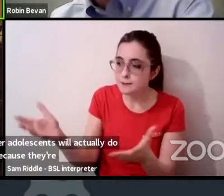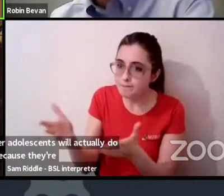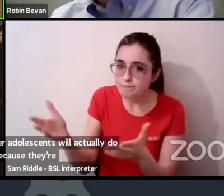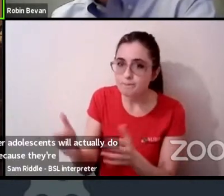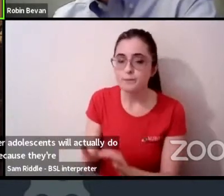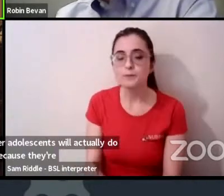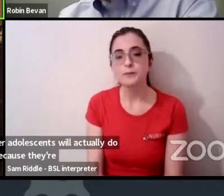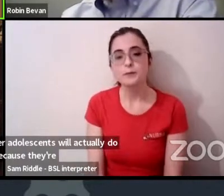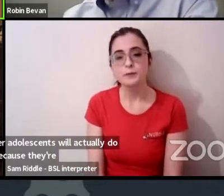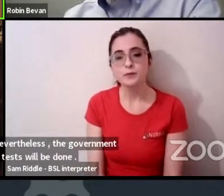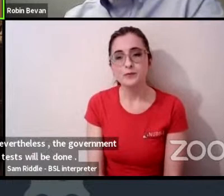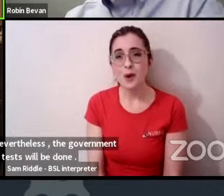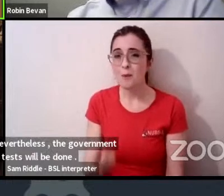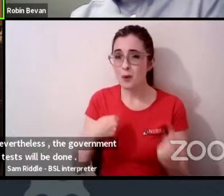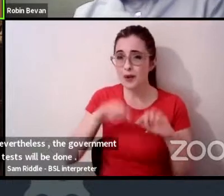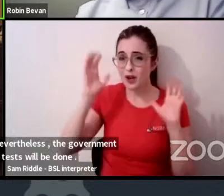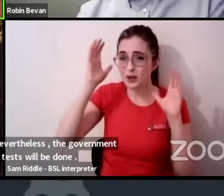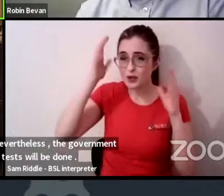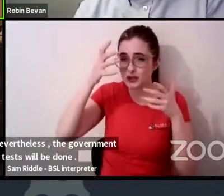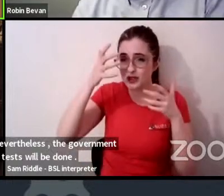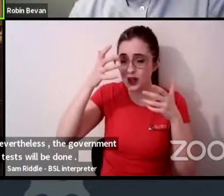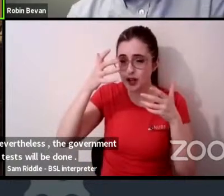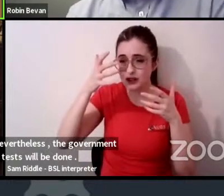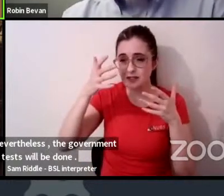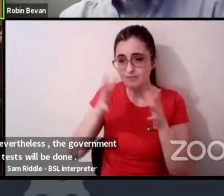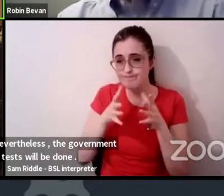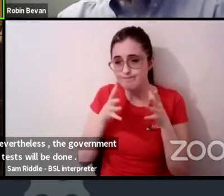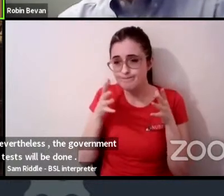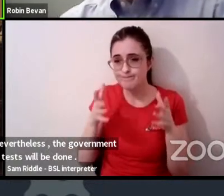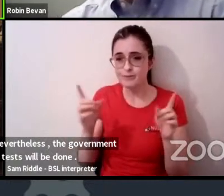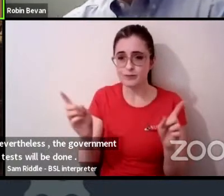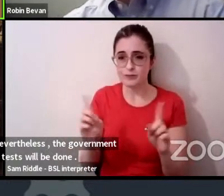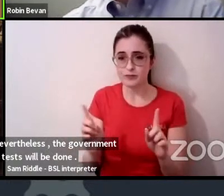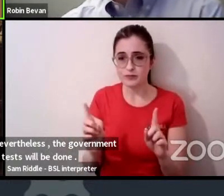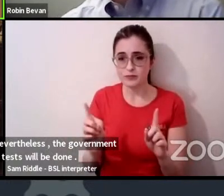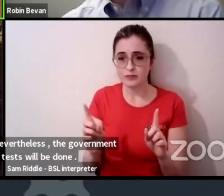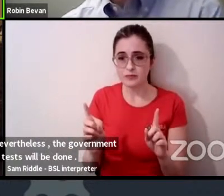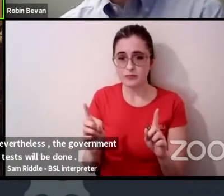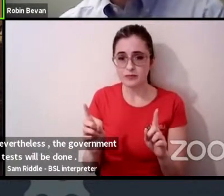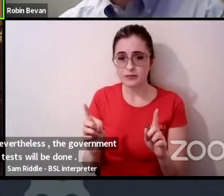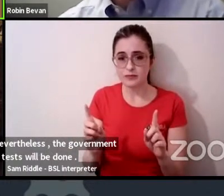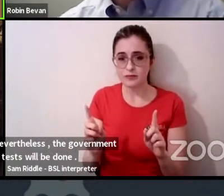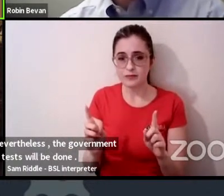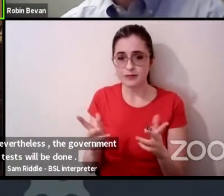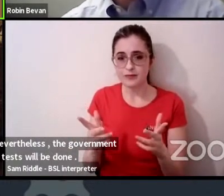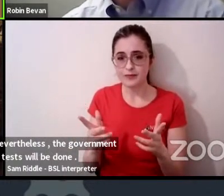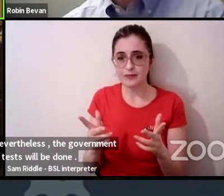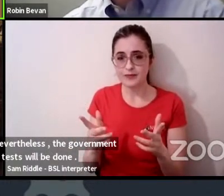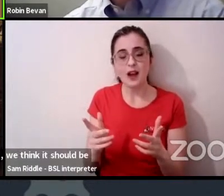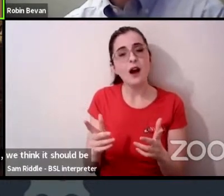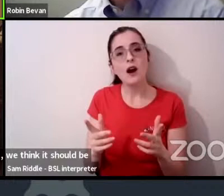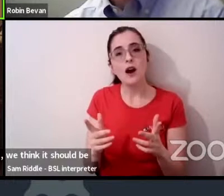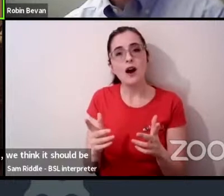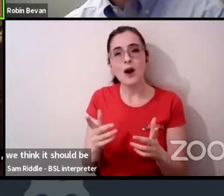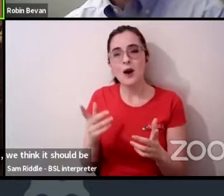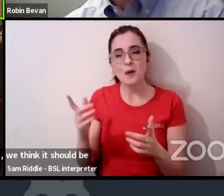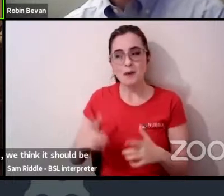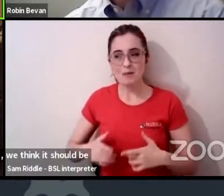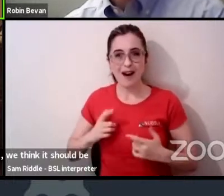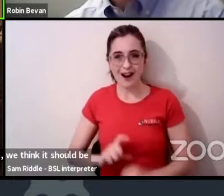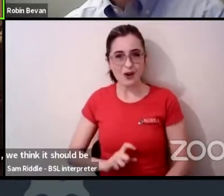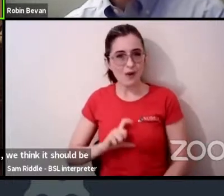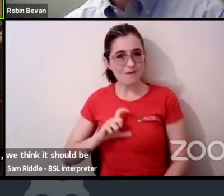administered. Our concern, more than anything else, is that too greater confidence isn't placed in lateral flow tests,